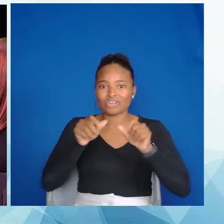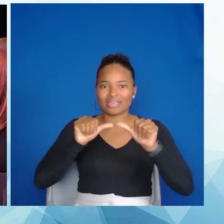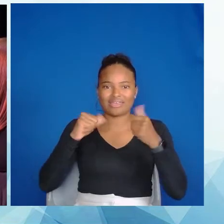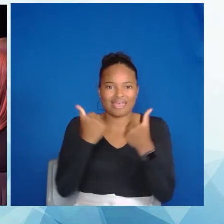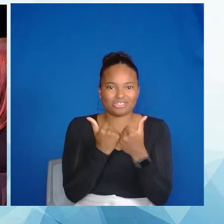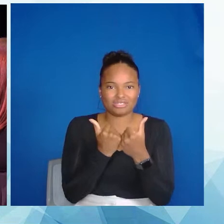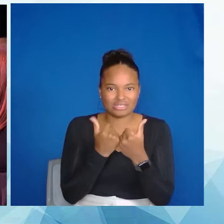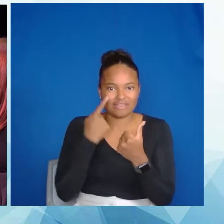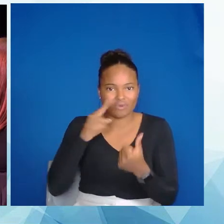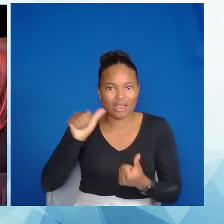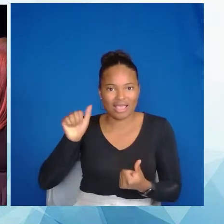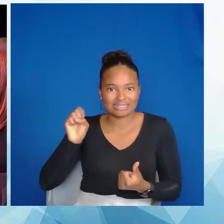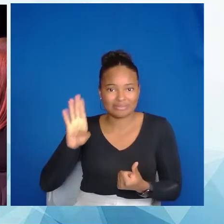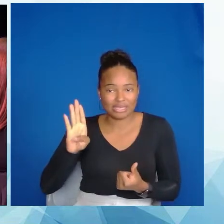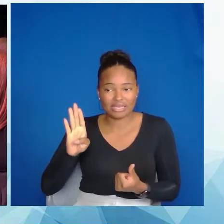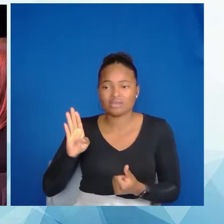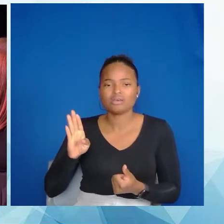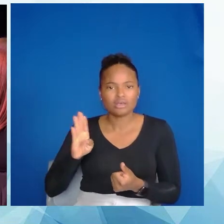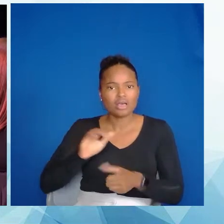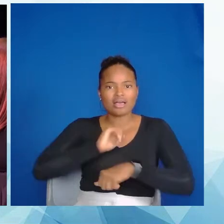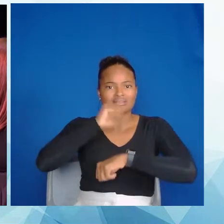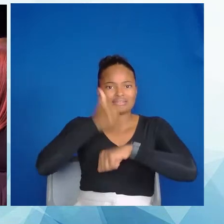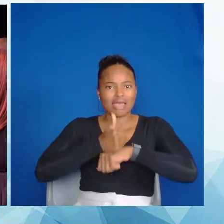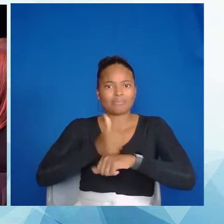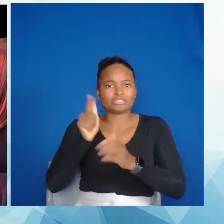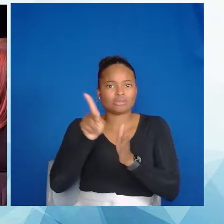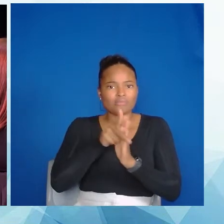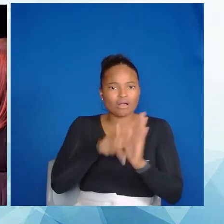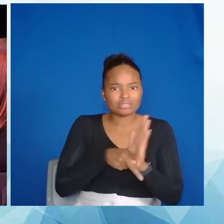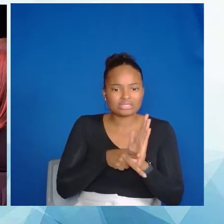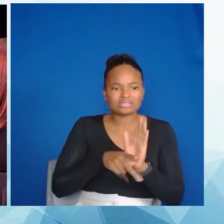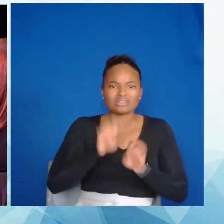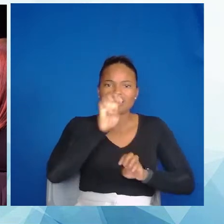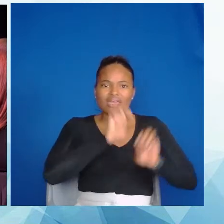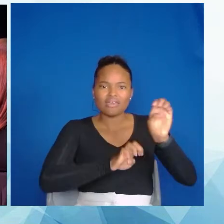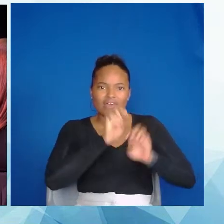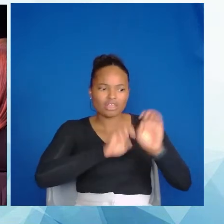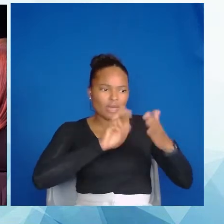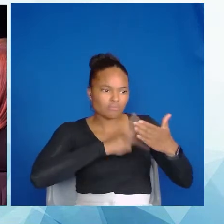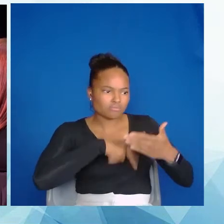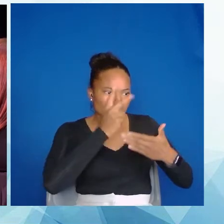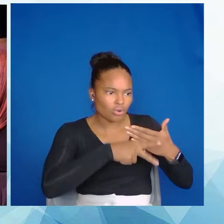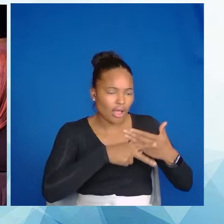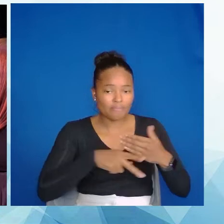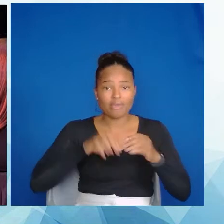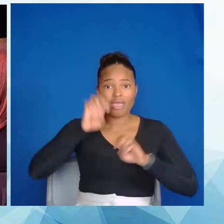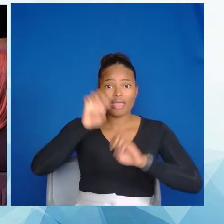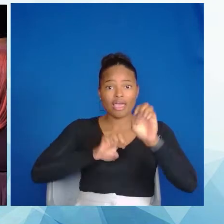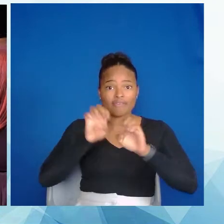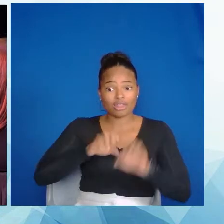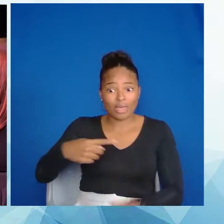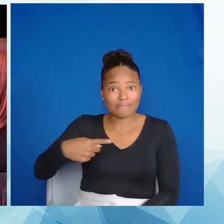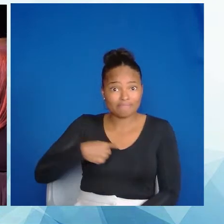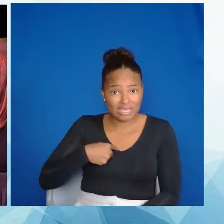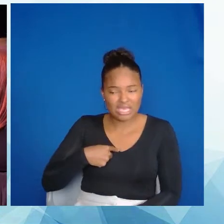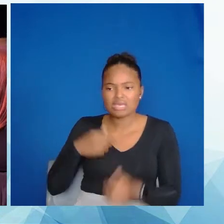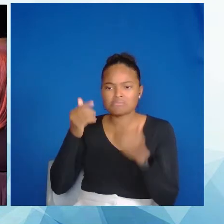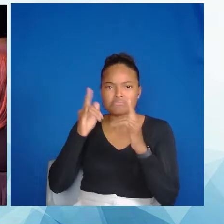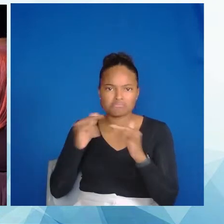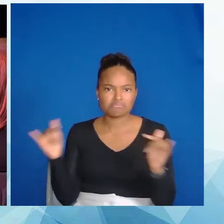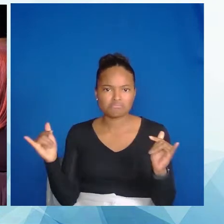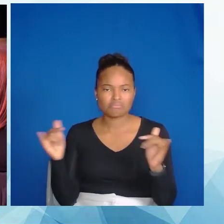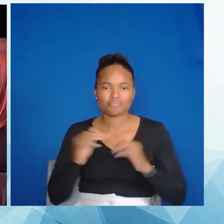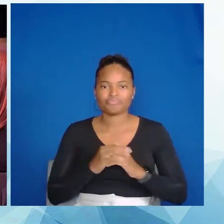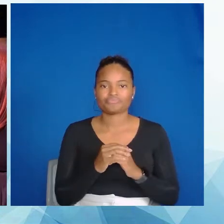establish policies, to evaluate programs, evaluate me as the superintendent, and so on. We